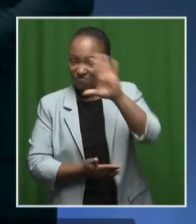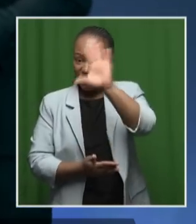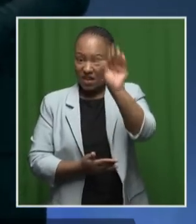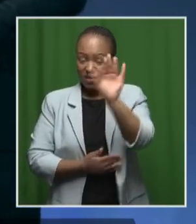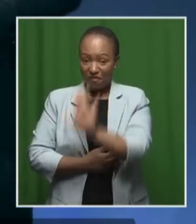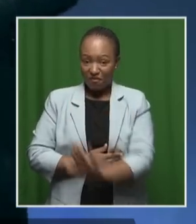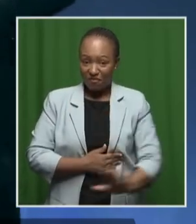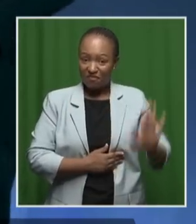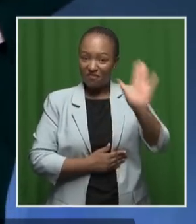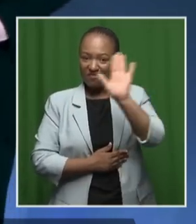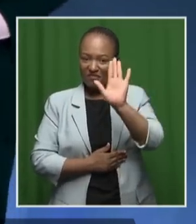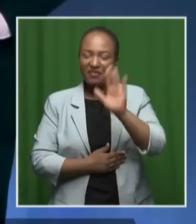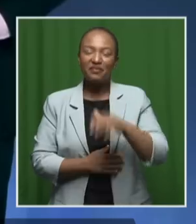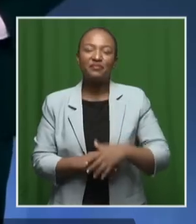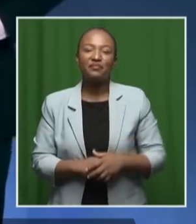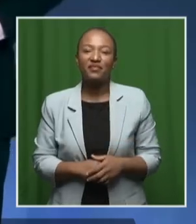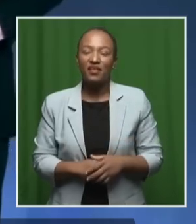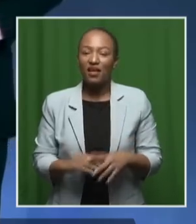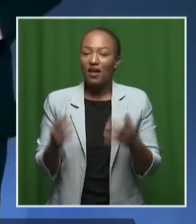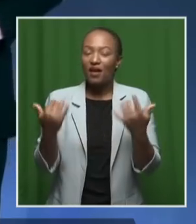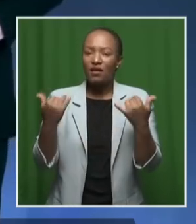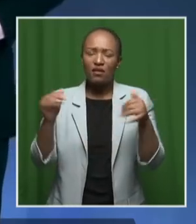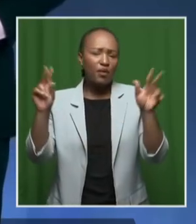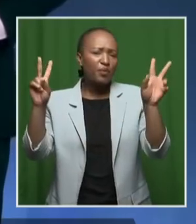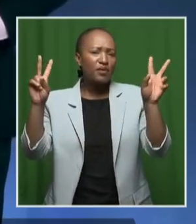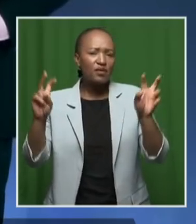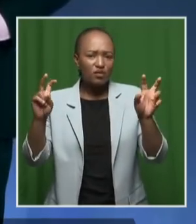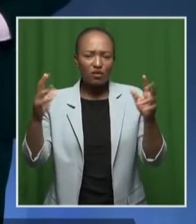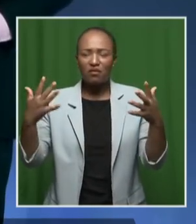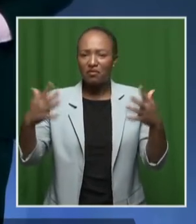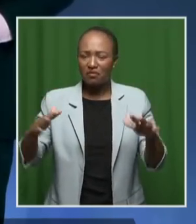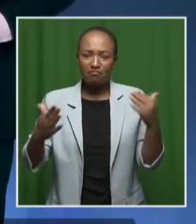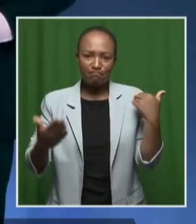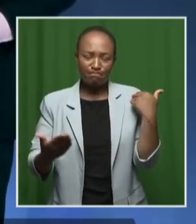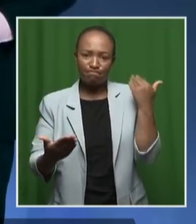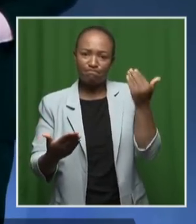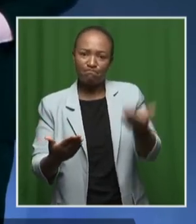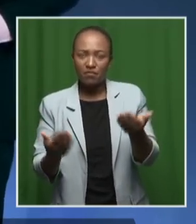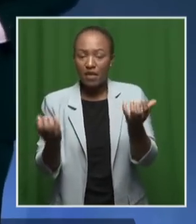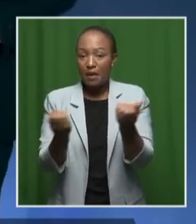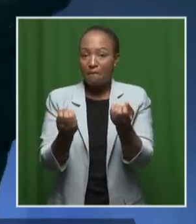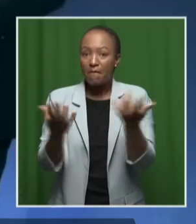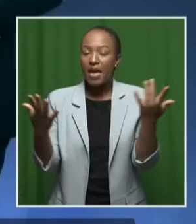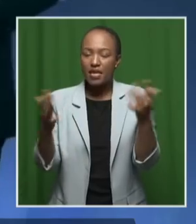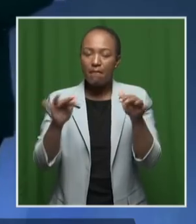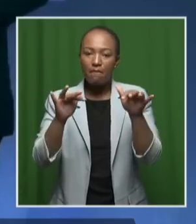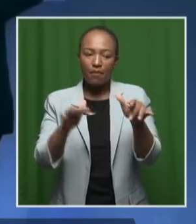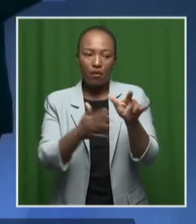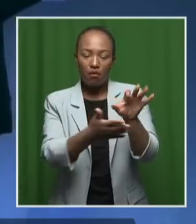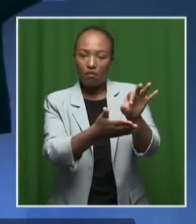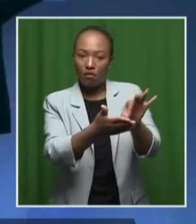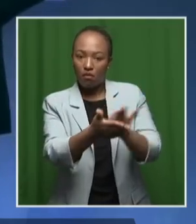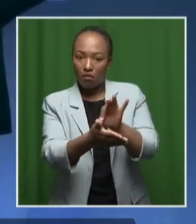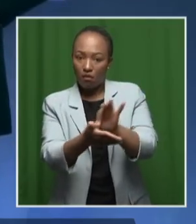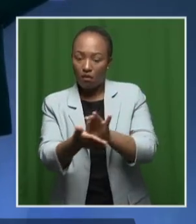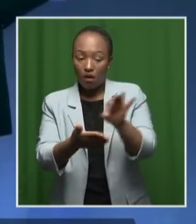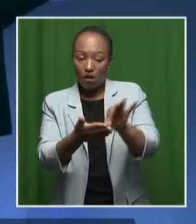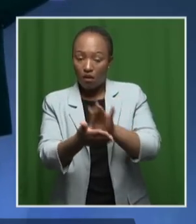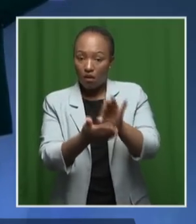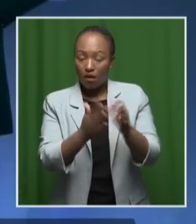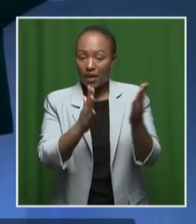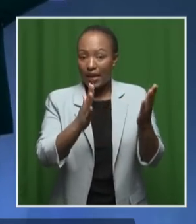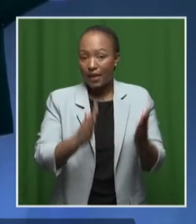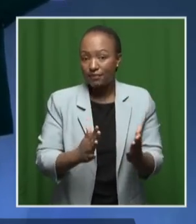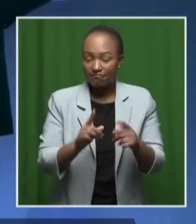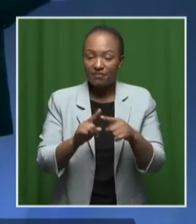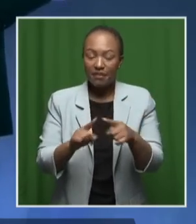Indeed, Blaine, and of course, this is an issue that has been foregrounded by many of the electorate as well as the political parties themselves.